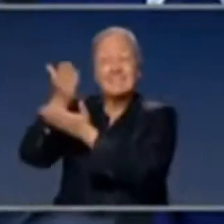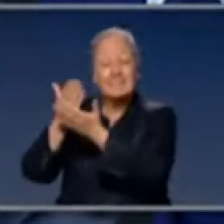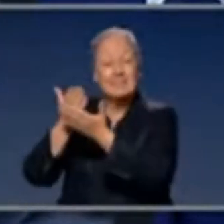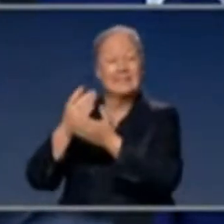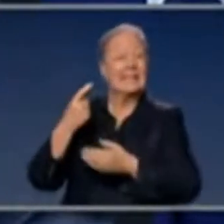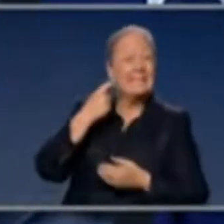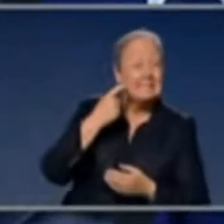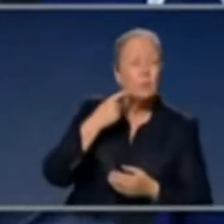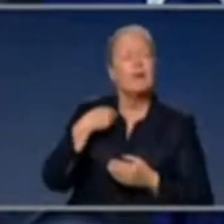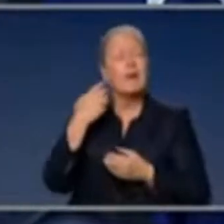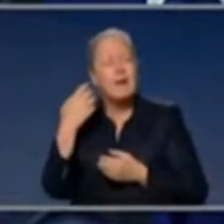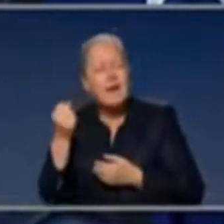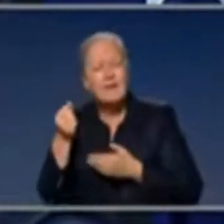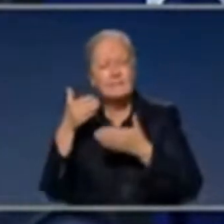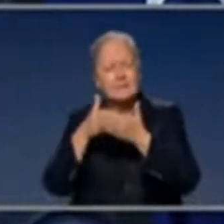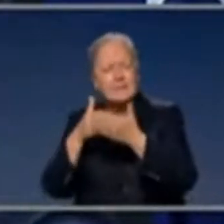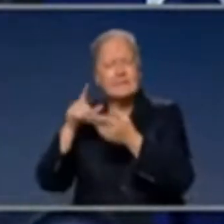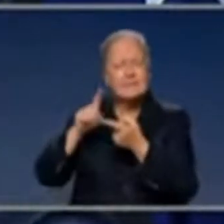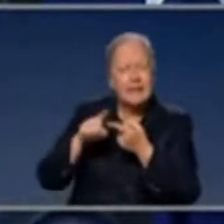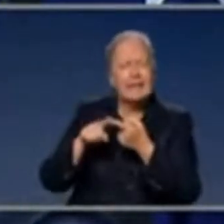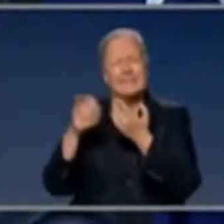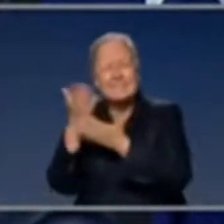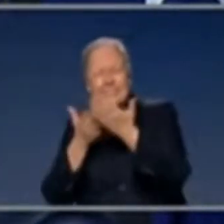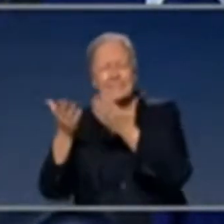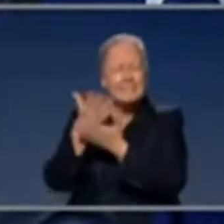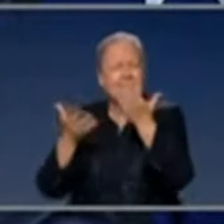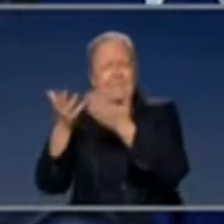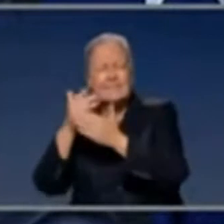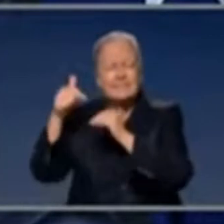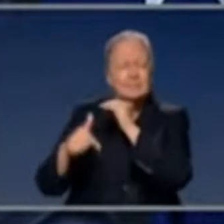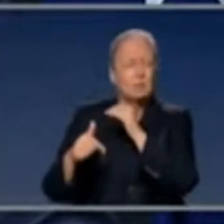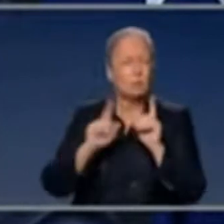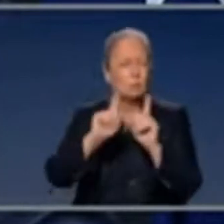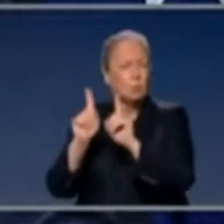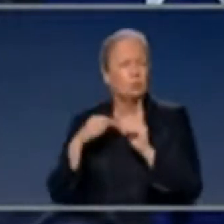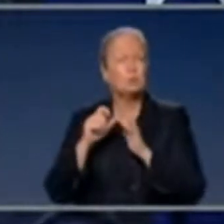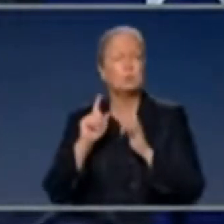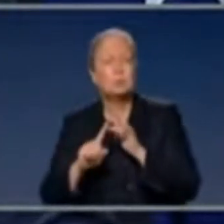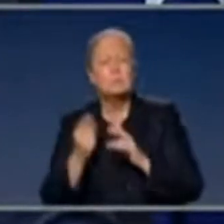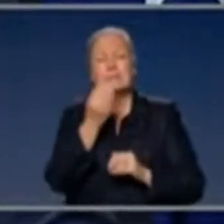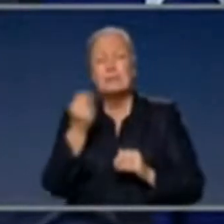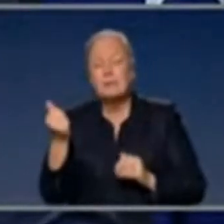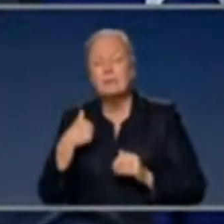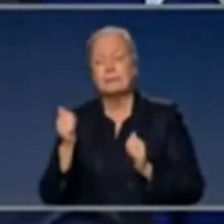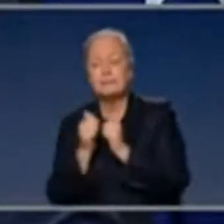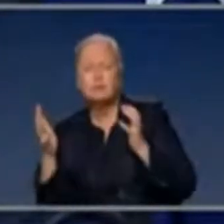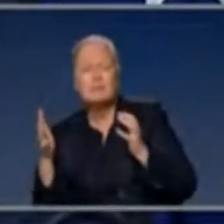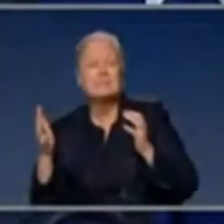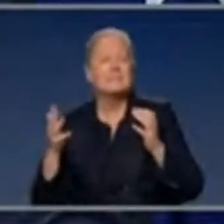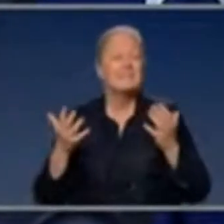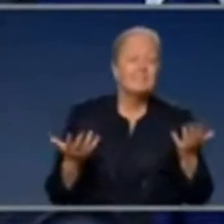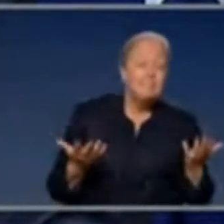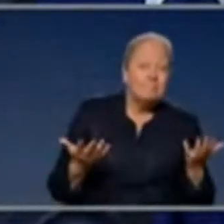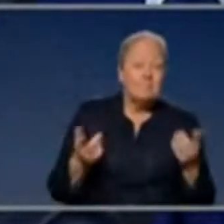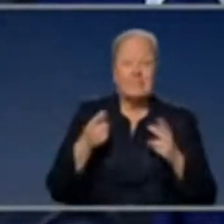today's meeting is that the National Cabinet continues to focus on where it can agree. Where there are issues where it can't reach agreement, well,